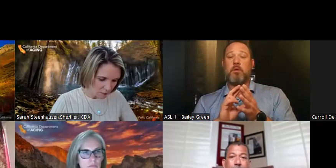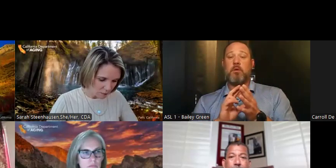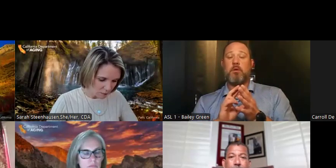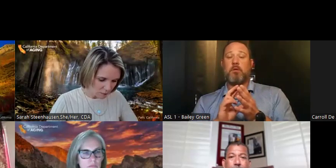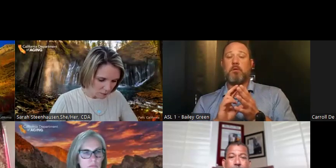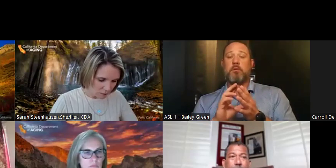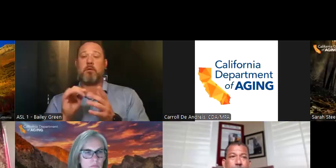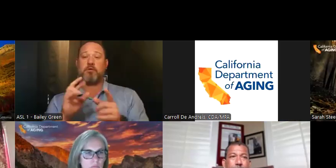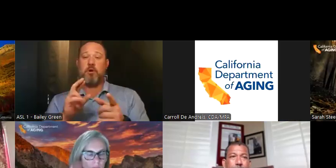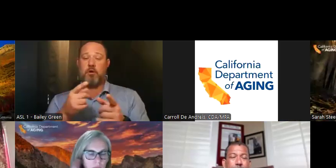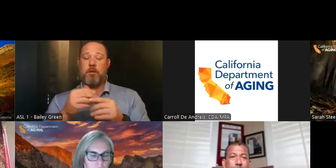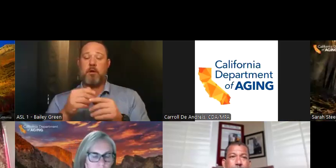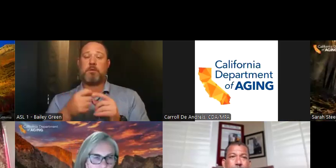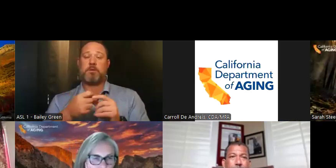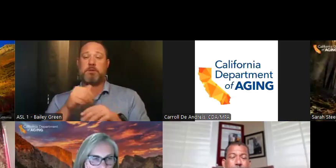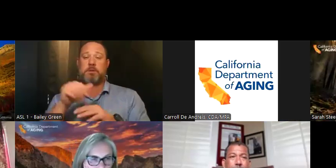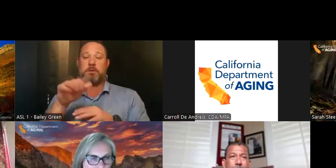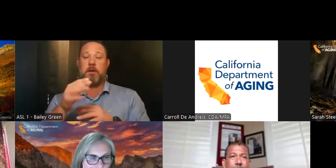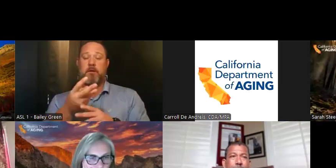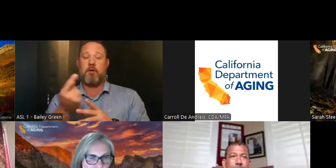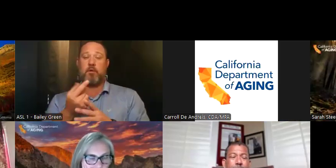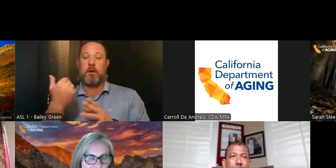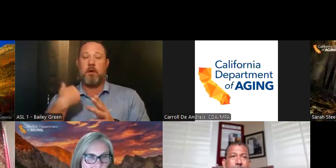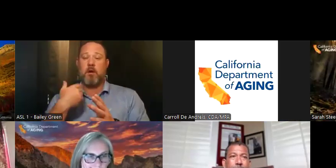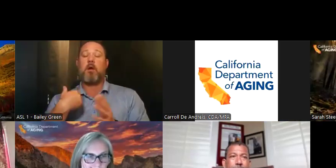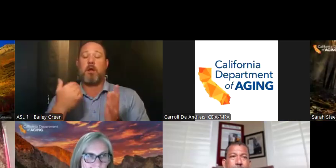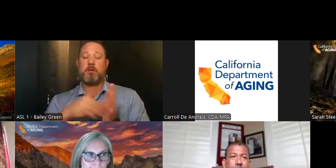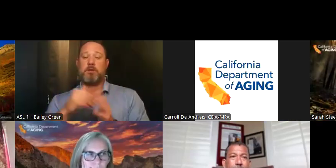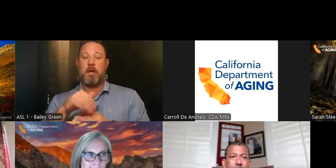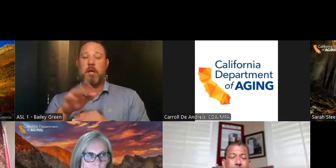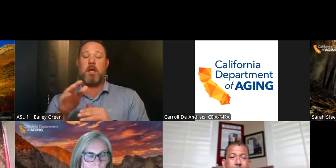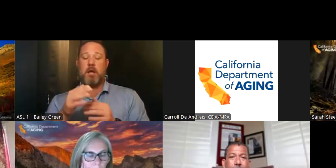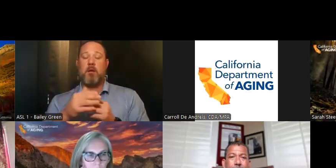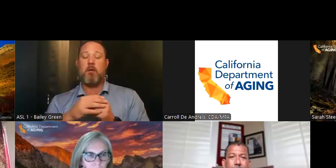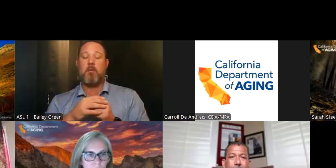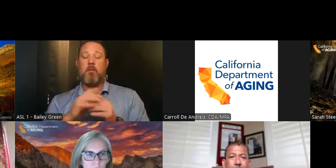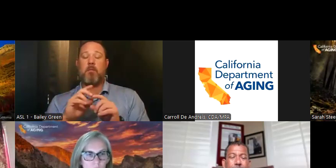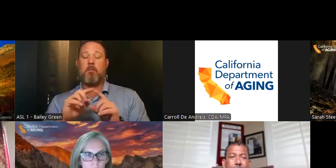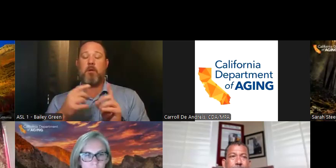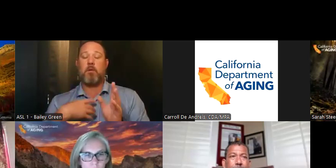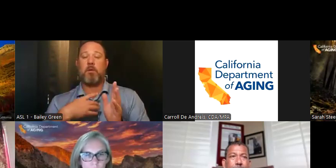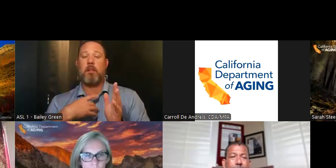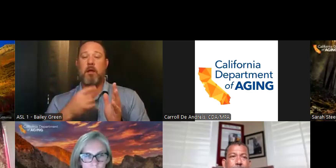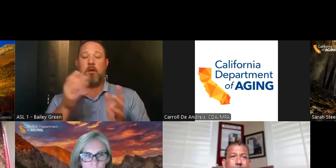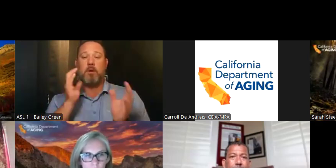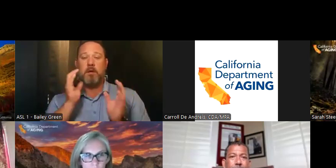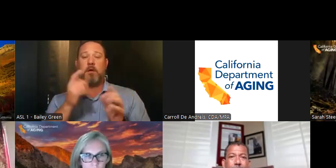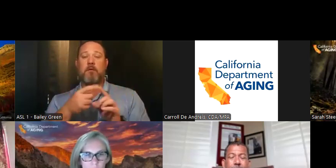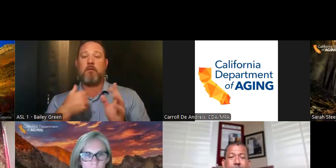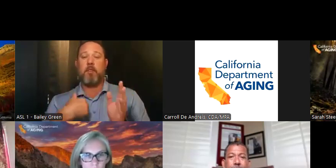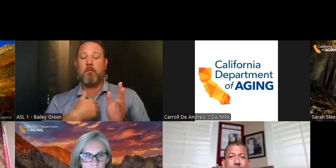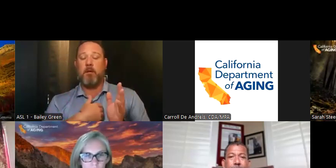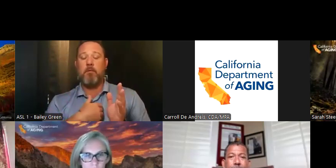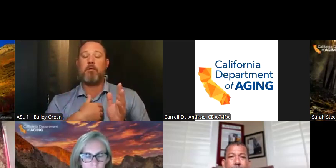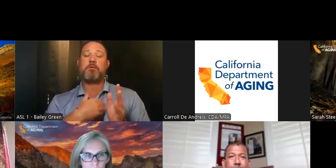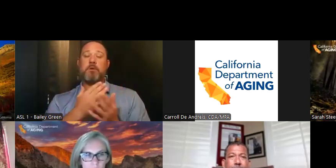the charter that was sent out a couple of weeks ago, and then I did resend it out again. But we would like to hear from the members